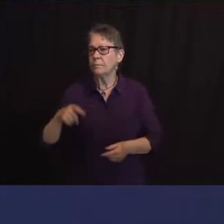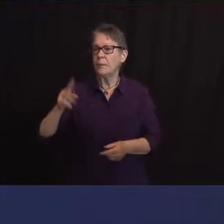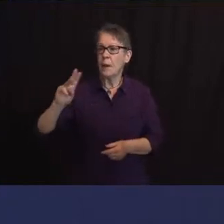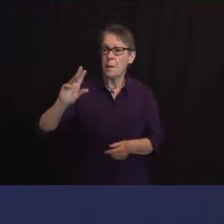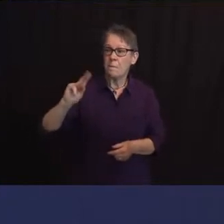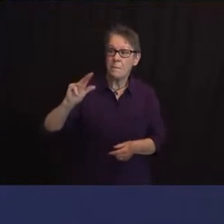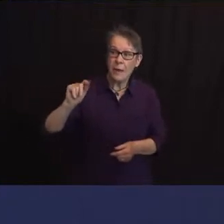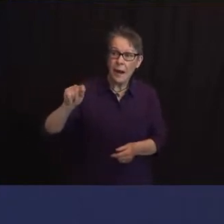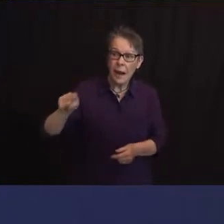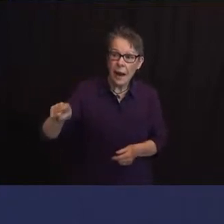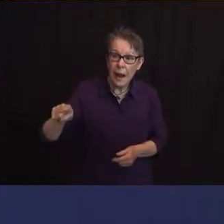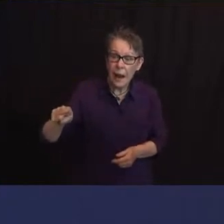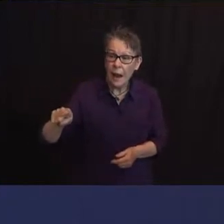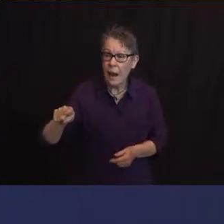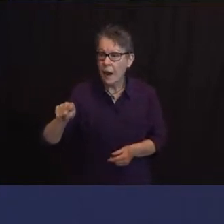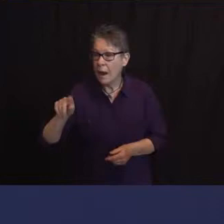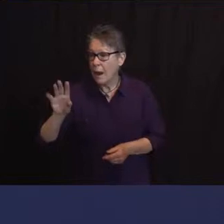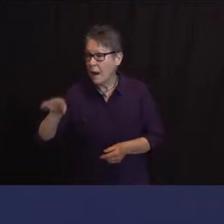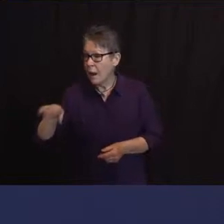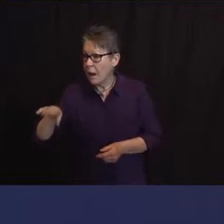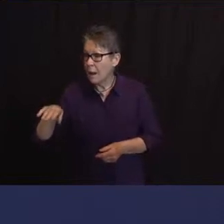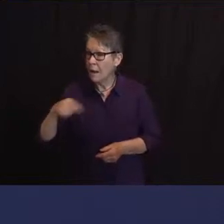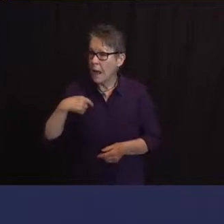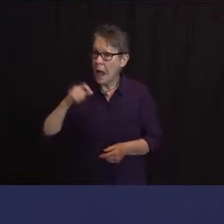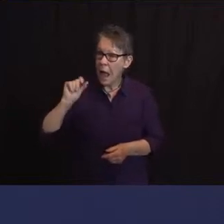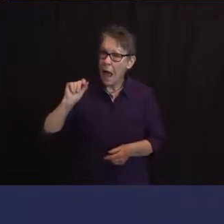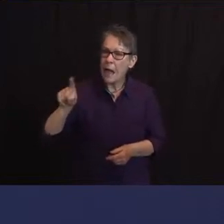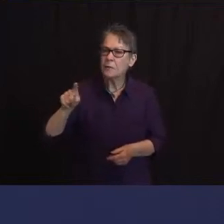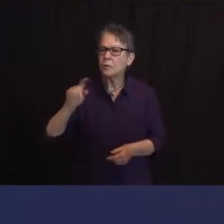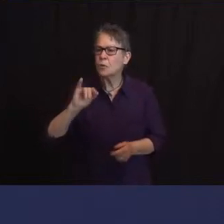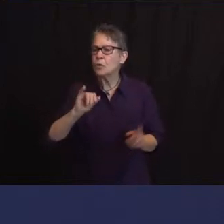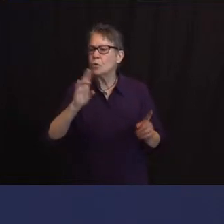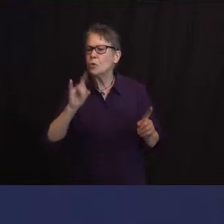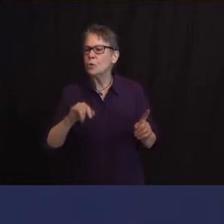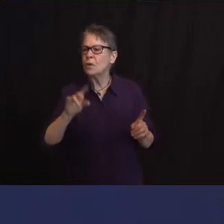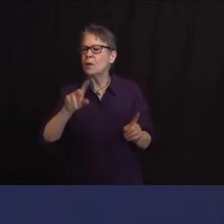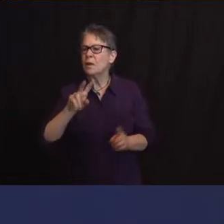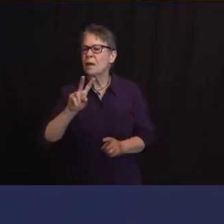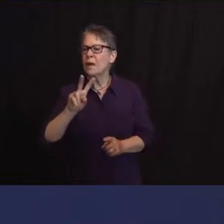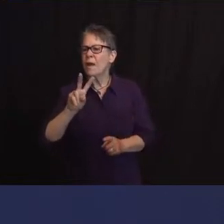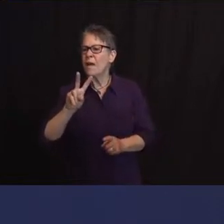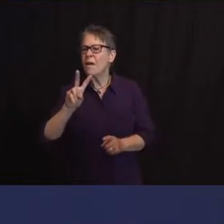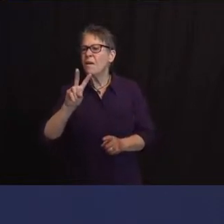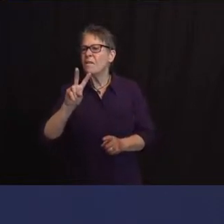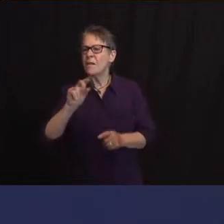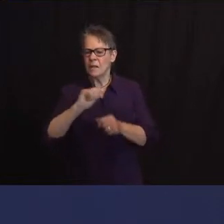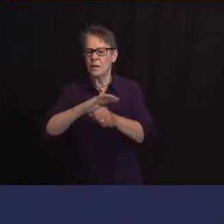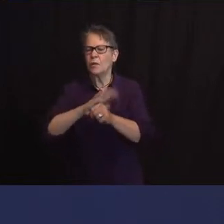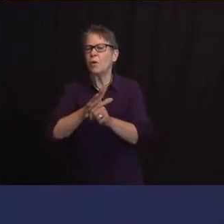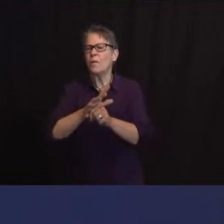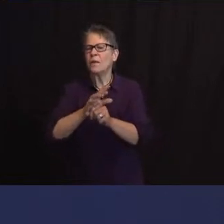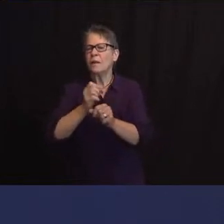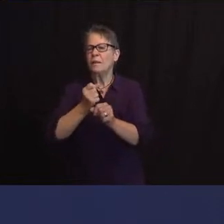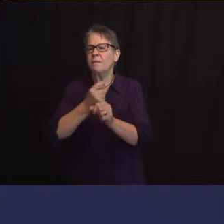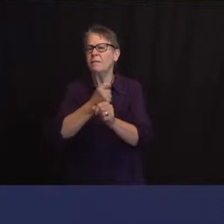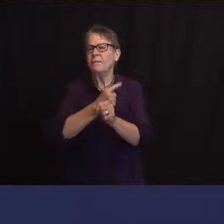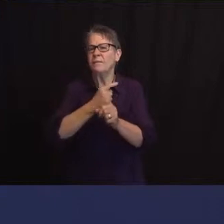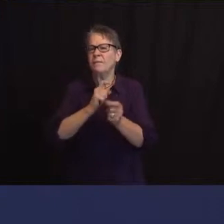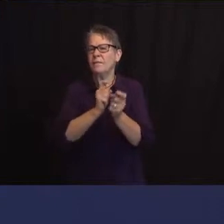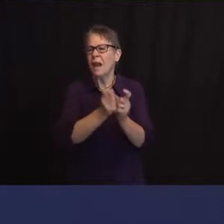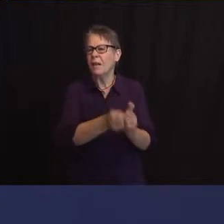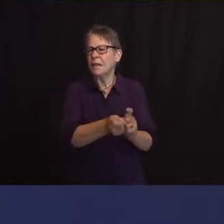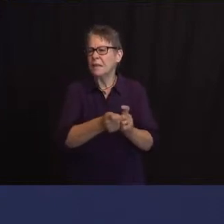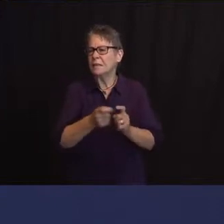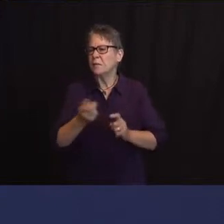how much testing is now being done on each new positive case? Is it still that 2 to 5% of each positive case that we've discussed in the